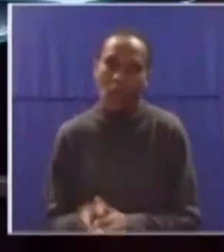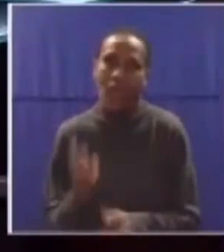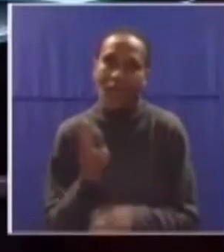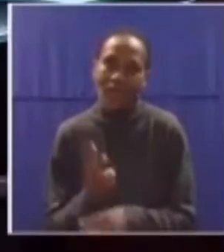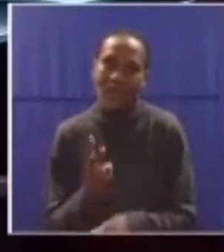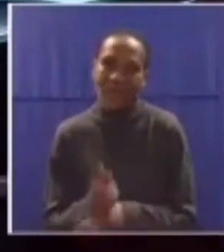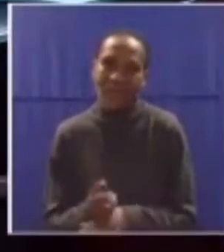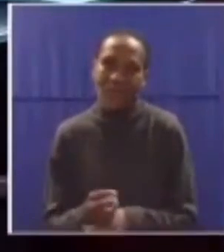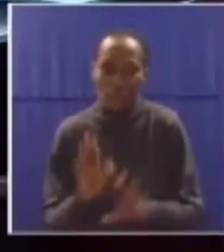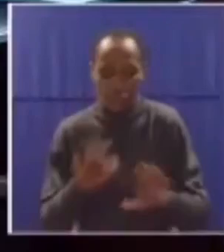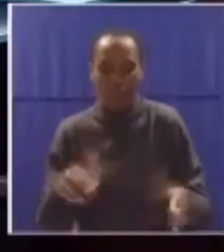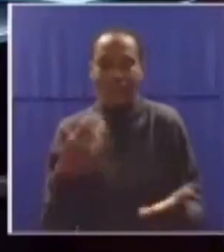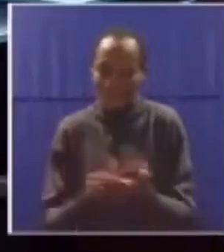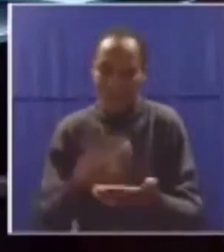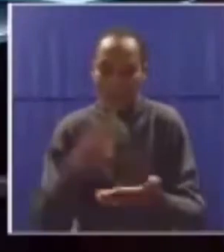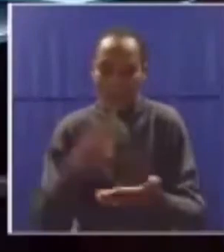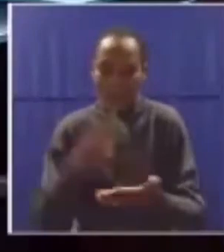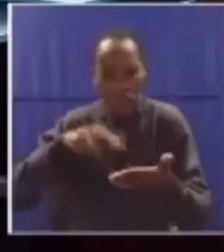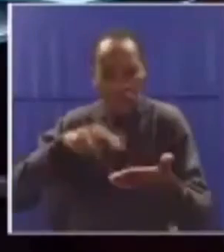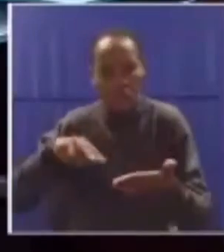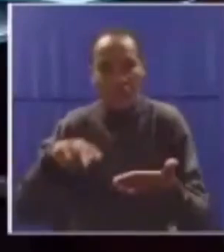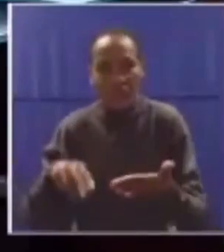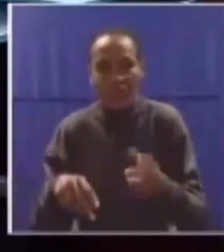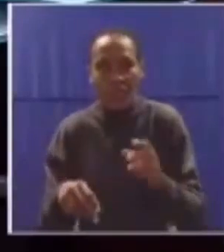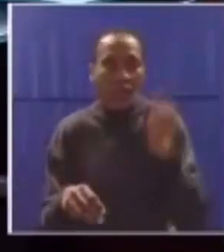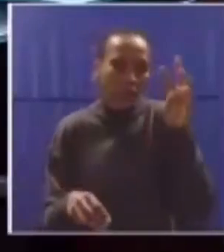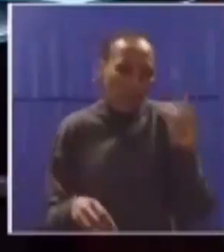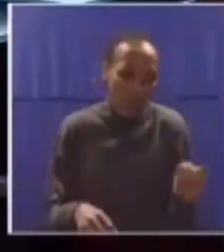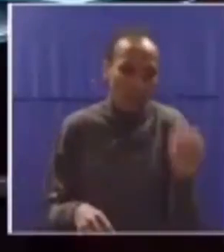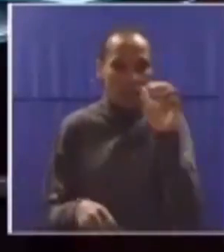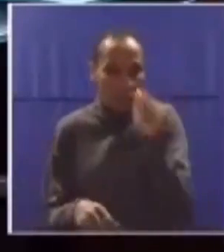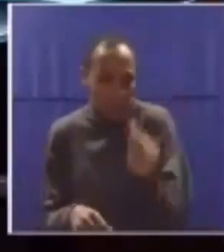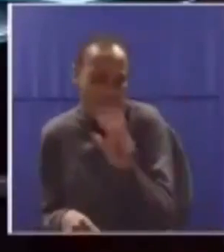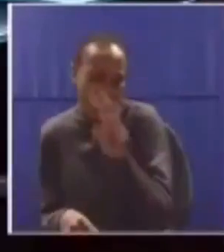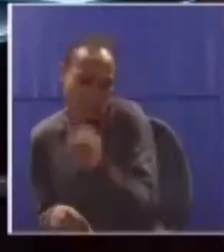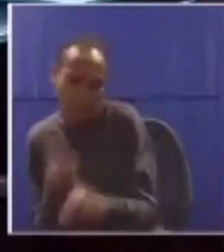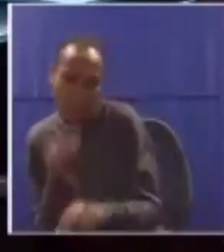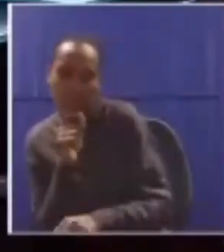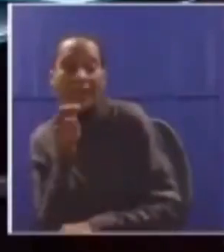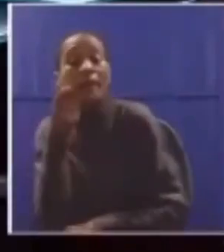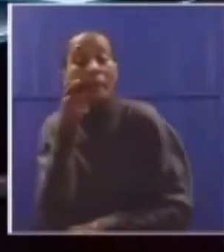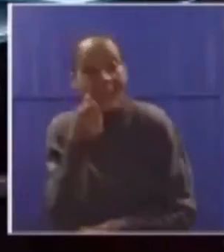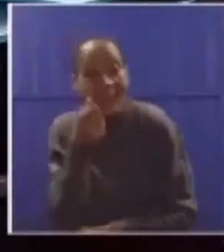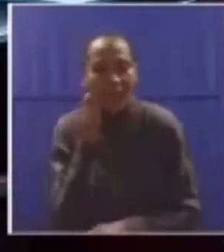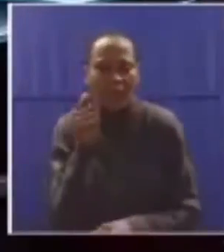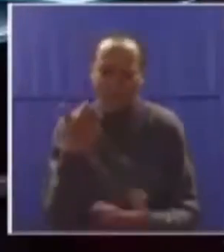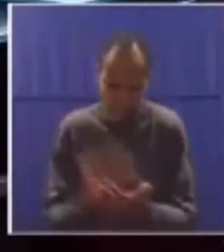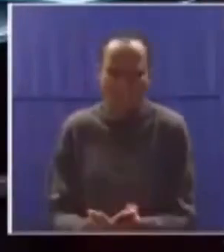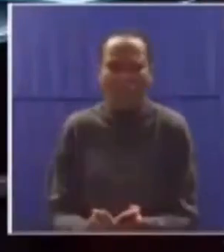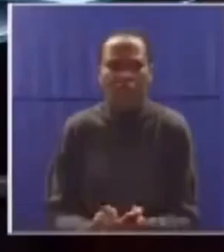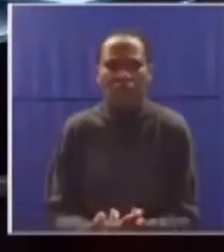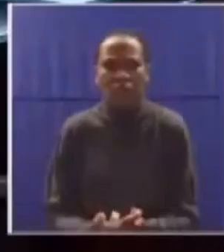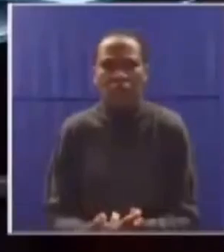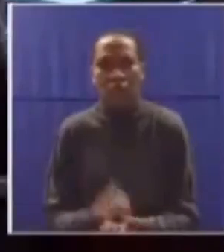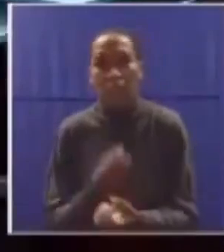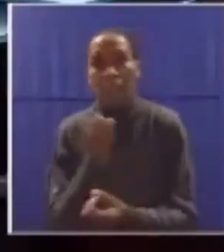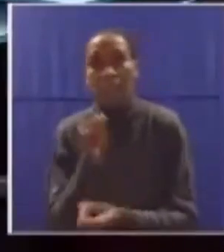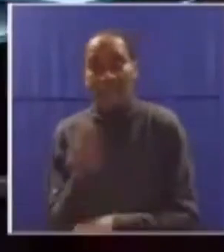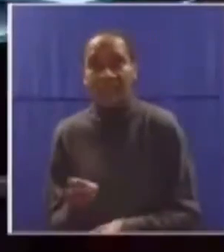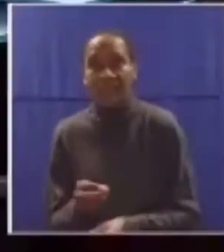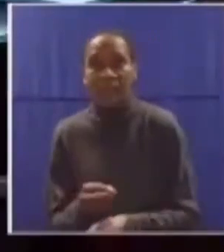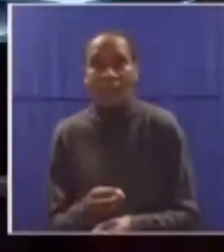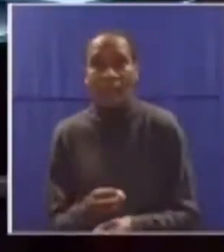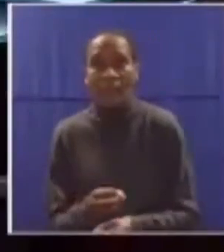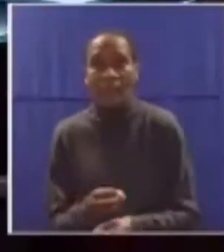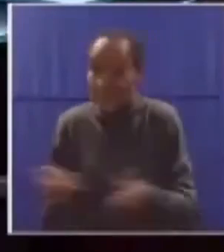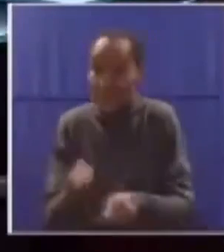Our kids can read. They can combine M and A to mean man. But very many of them, like many